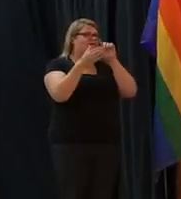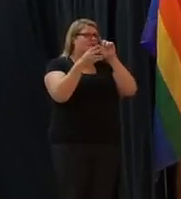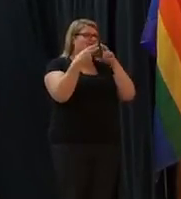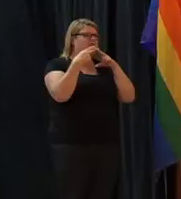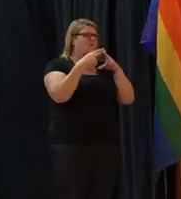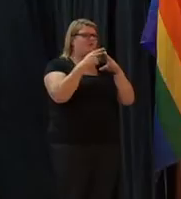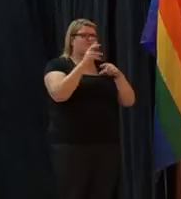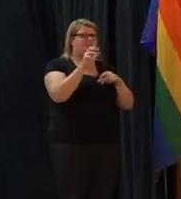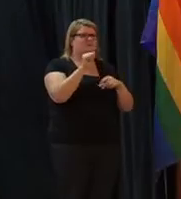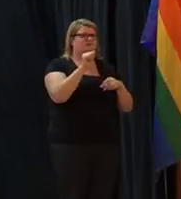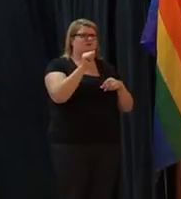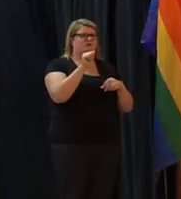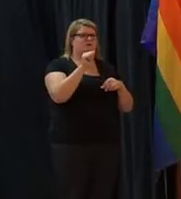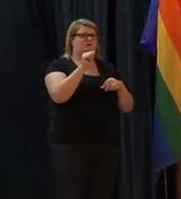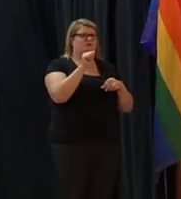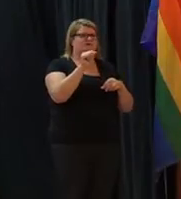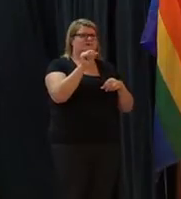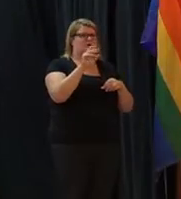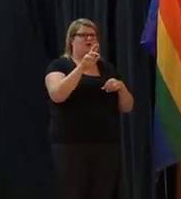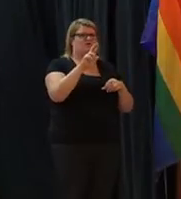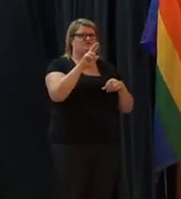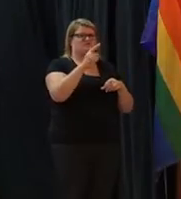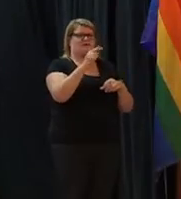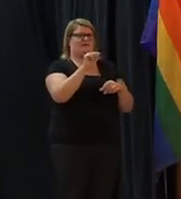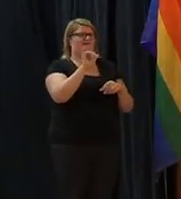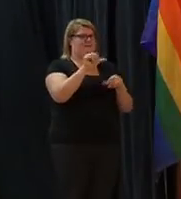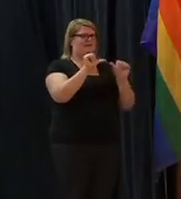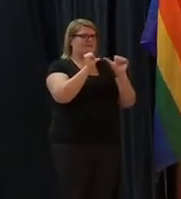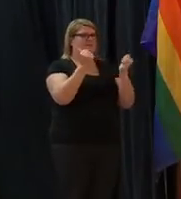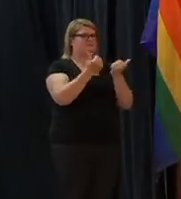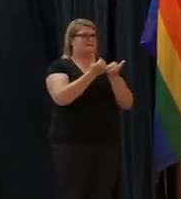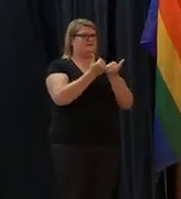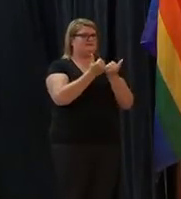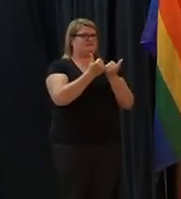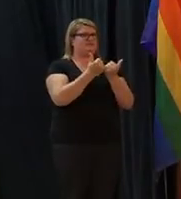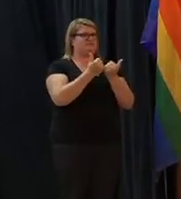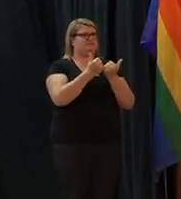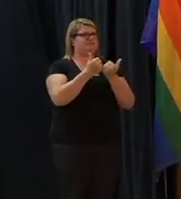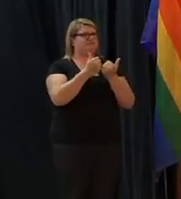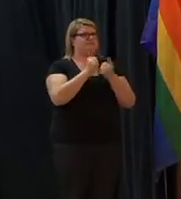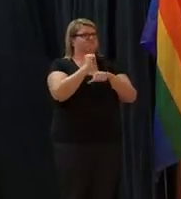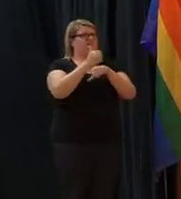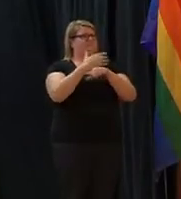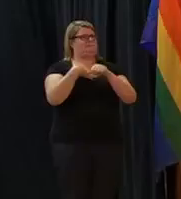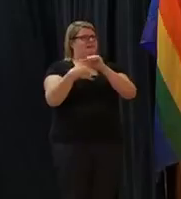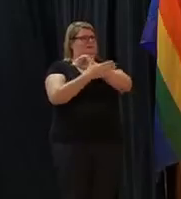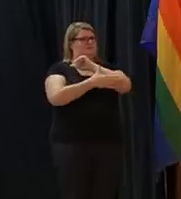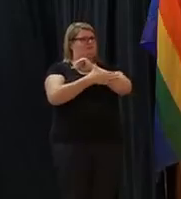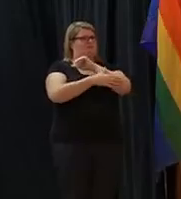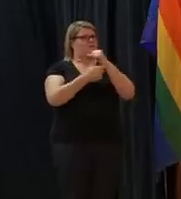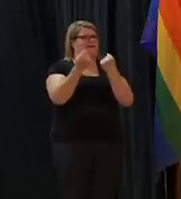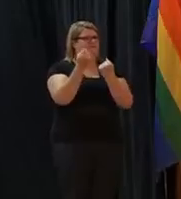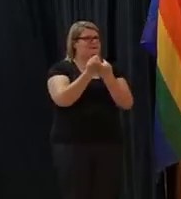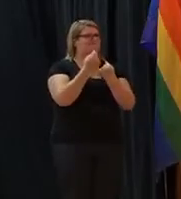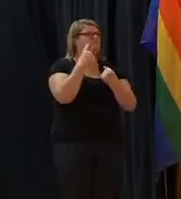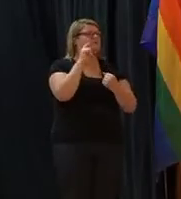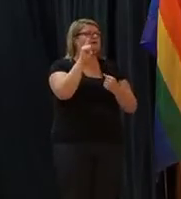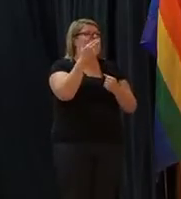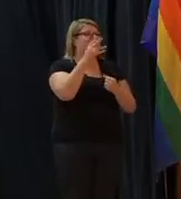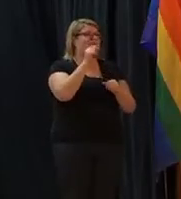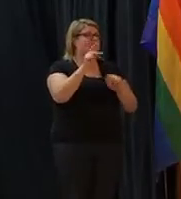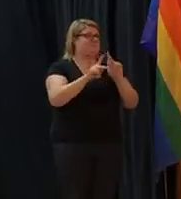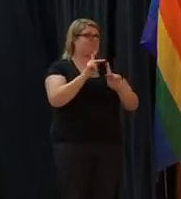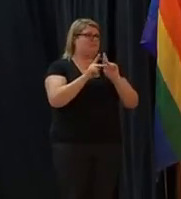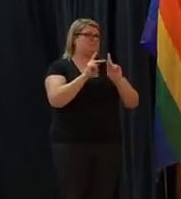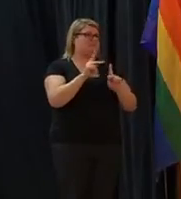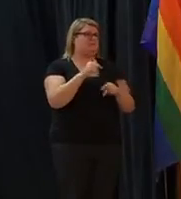ArchiGay, and it's one of the oldest associations in my country, and we advocate for LGBT people. I'd